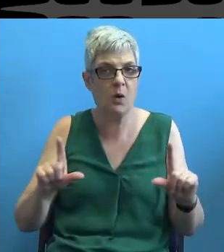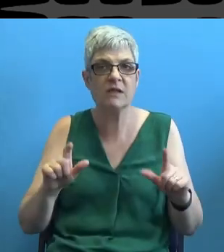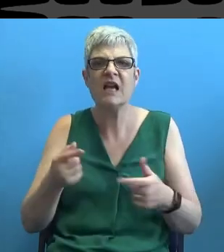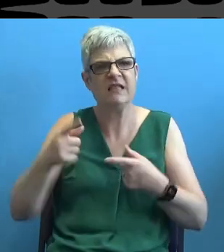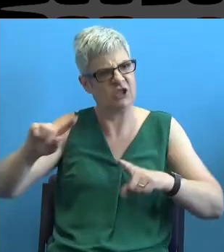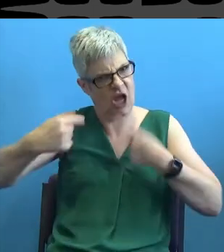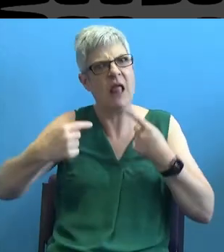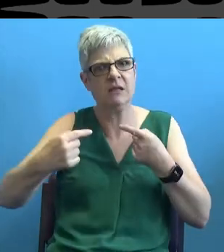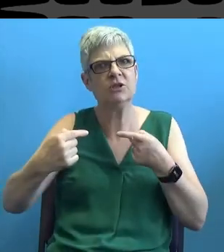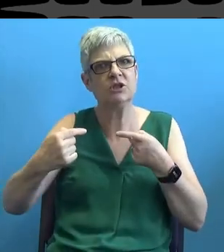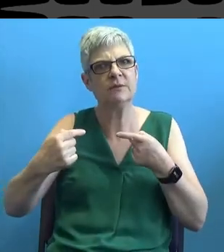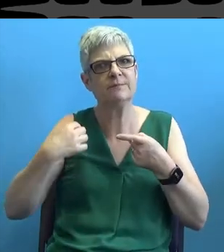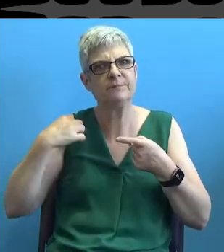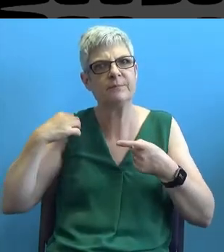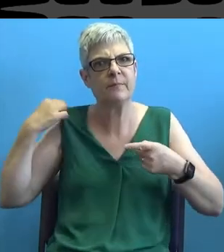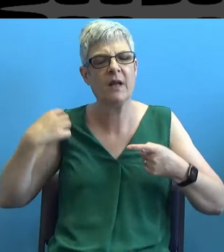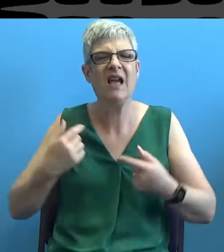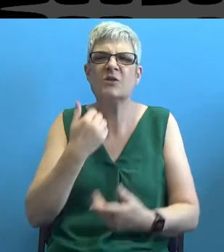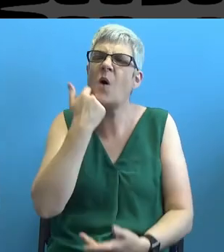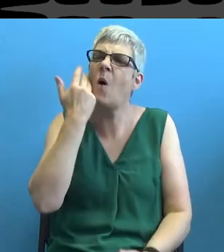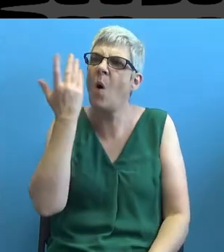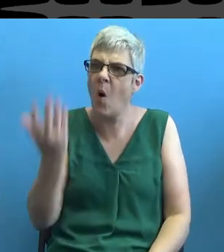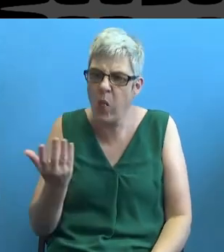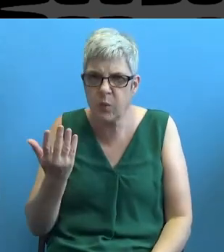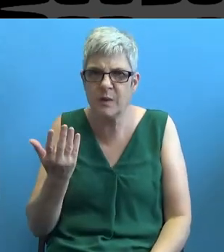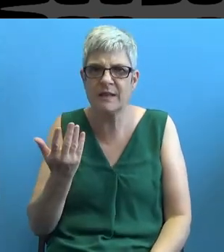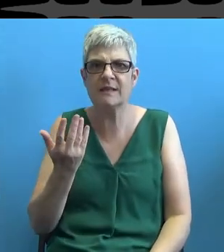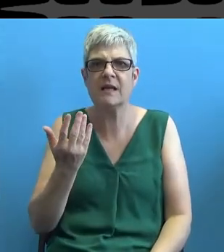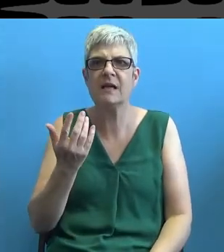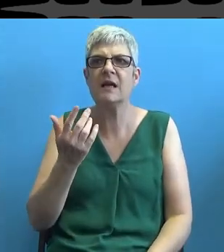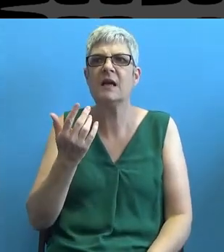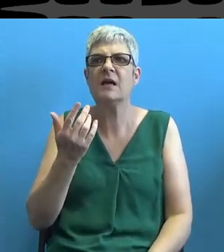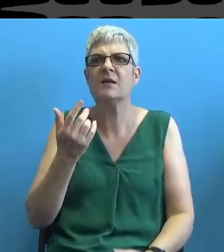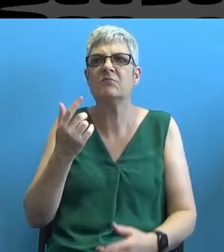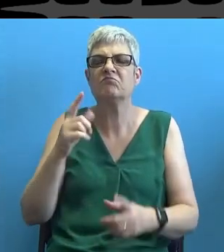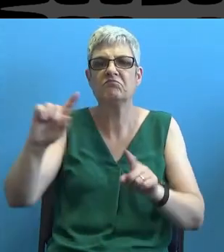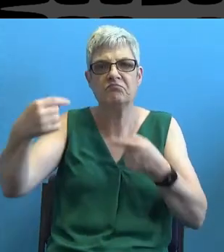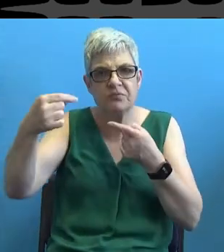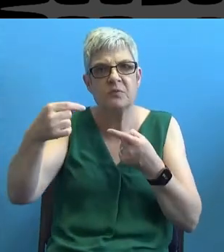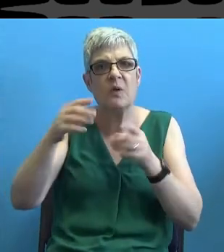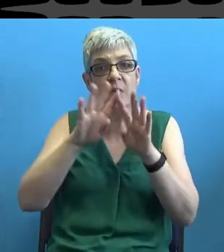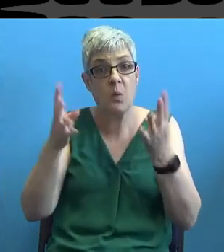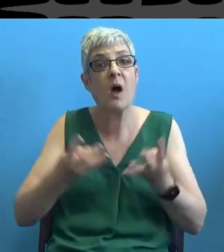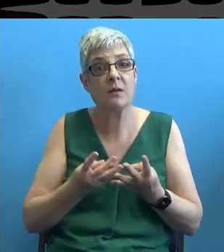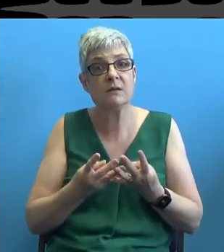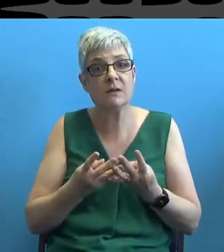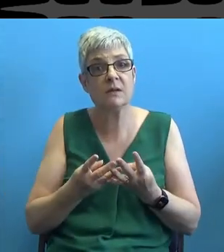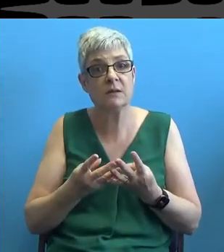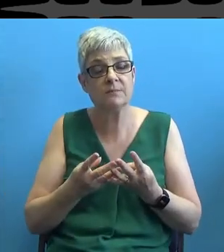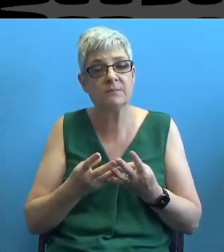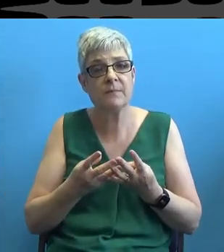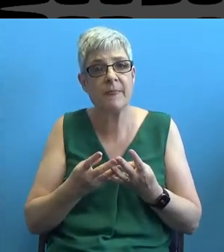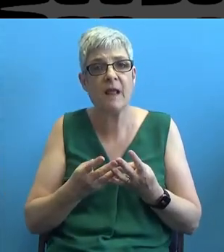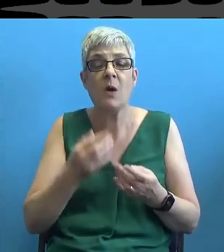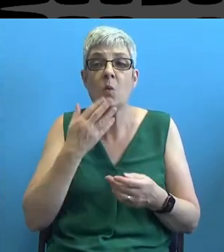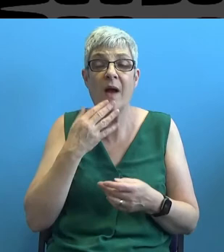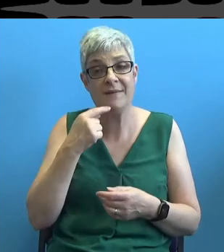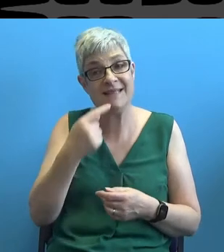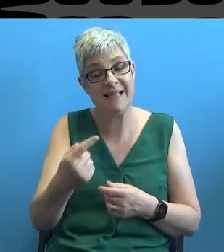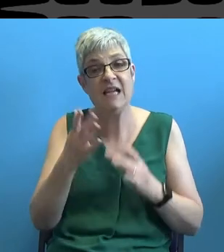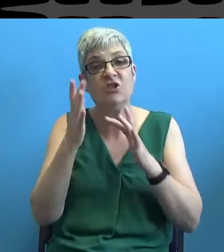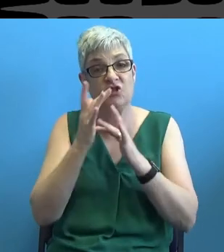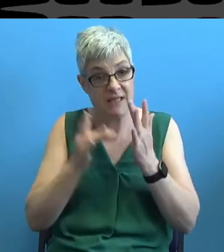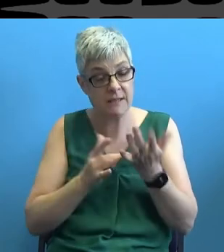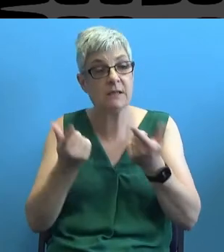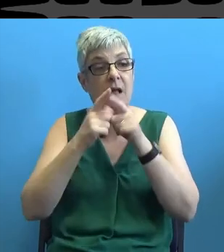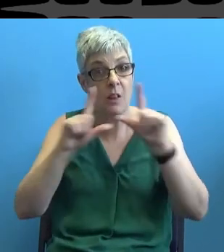And it's always a message that challenges and confronts the world as we find it. When we say Jesus is Lord, we are saying whatever else the world